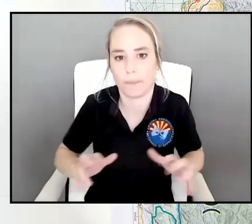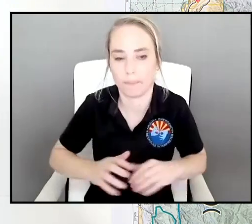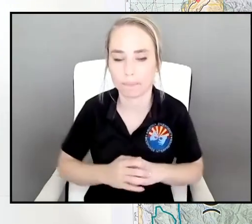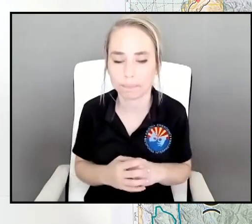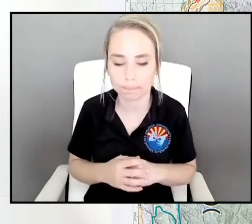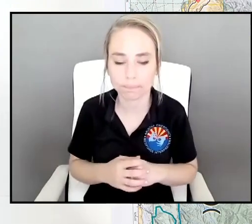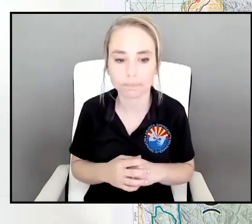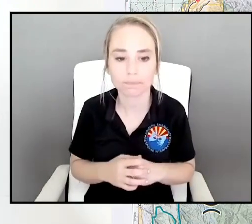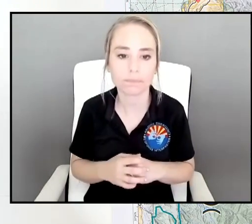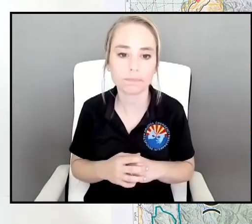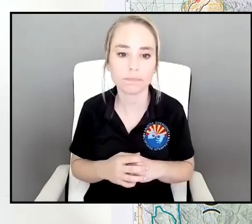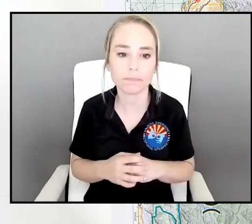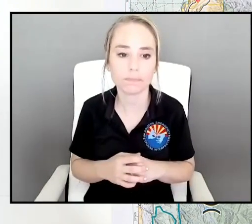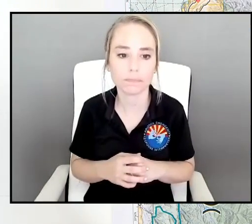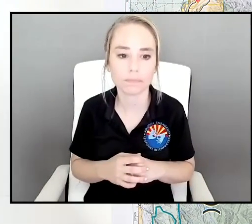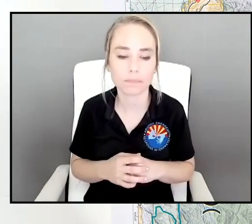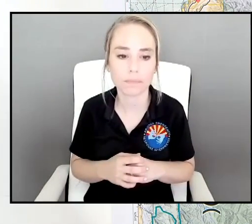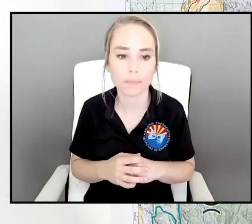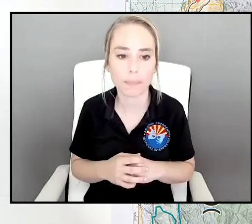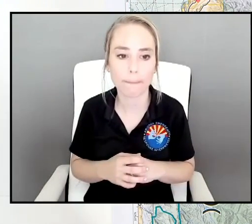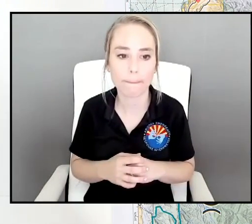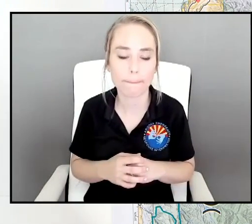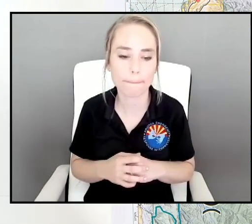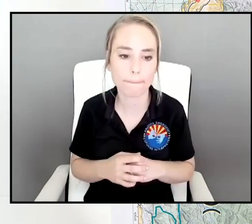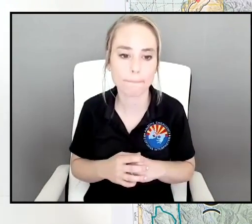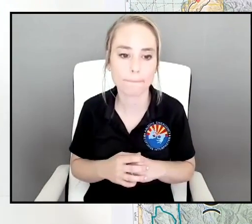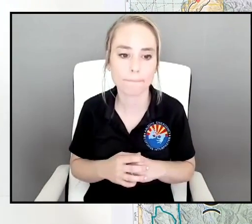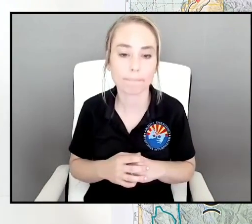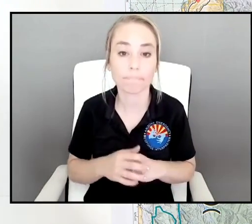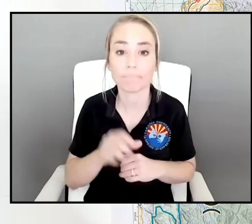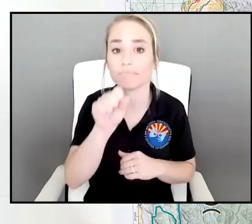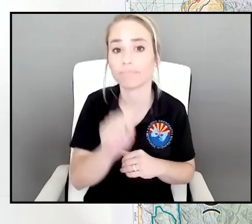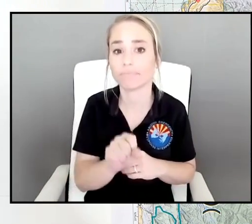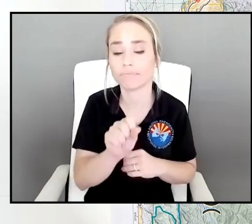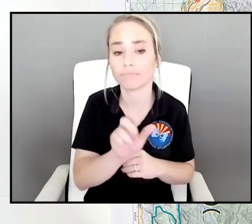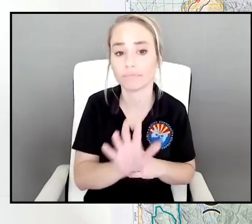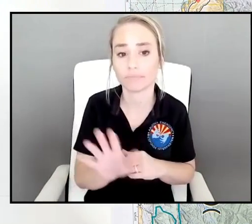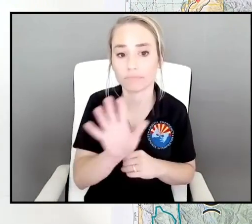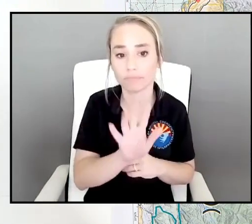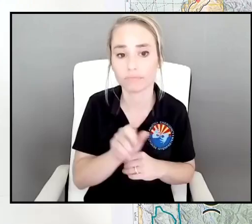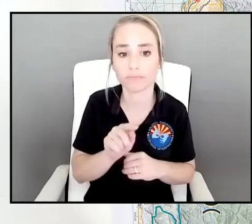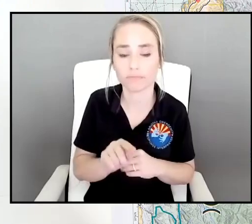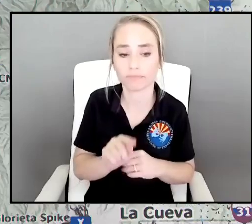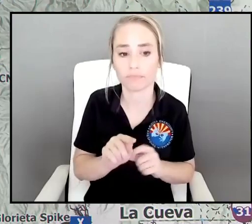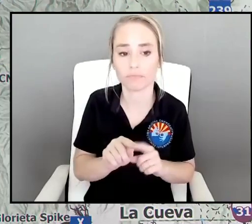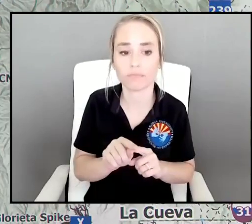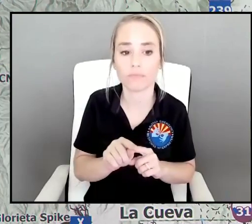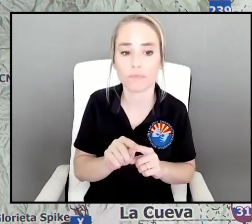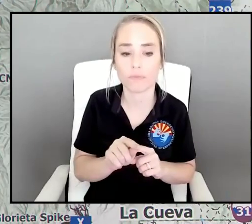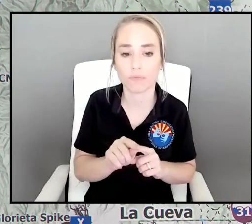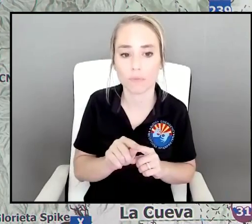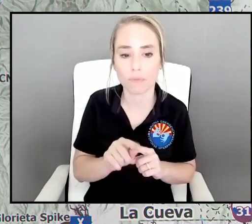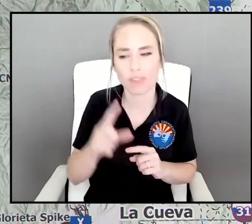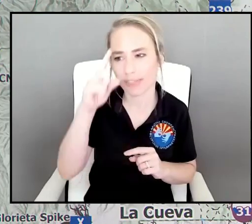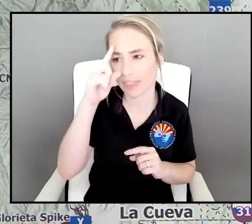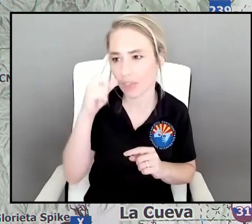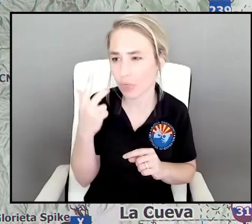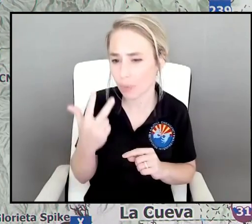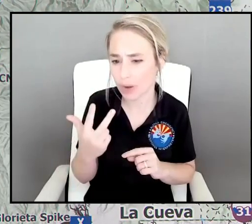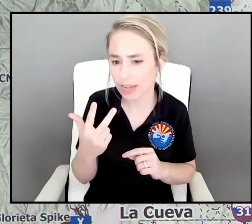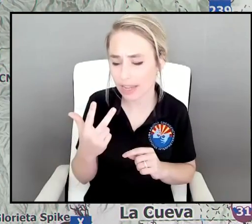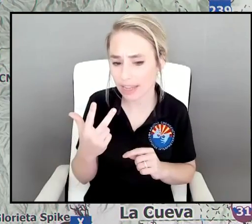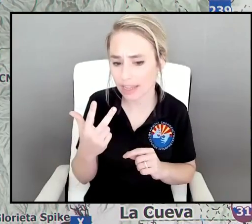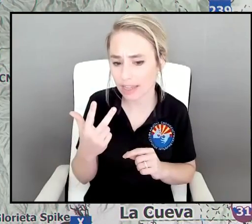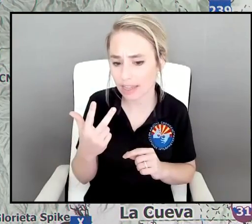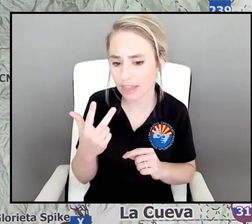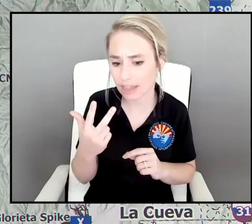below. Over here on the south end, we've got, I think, there's a